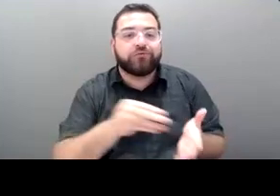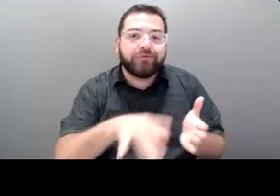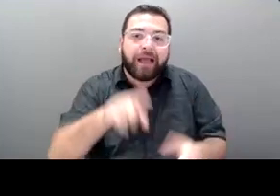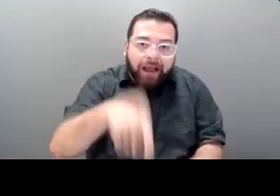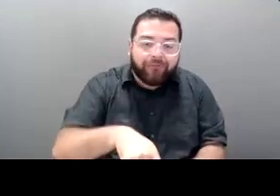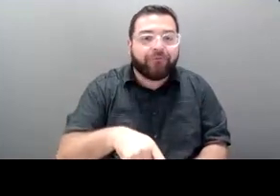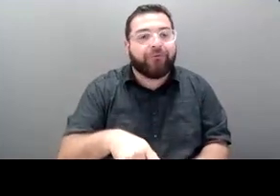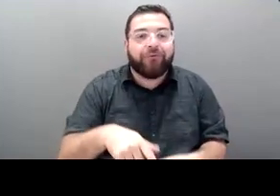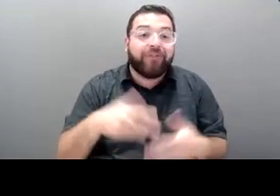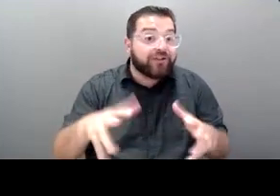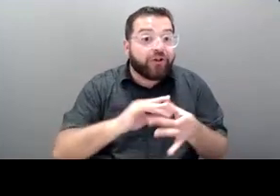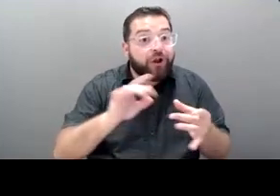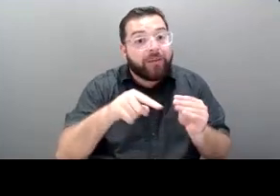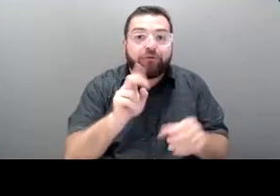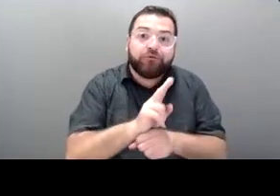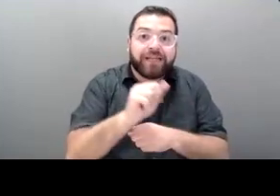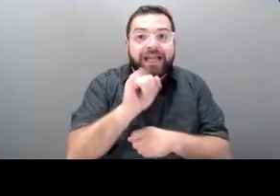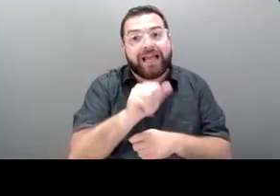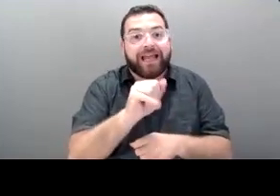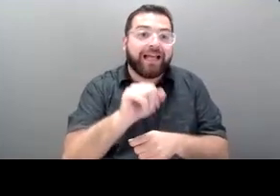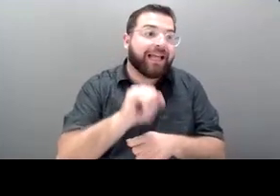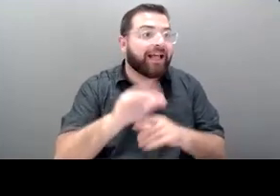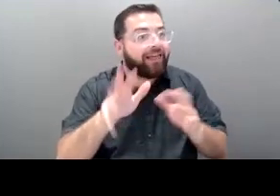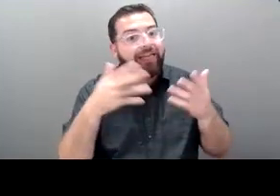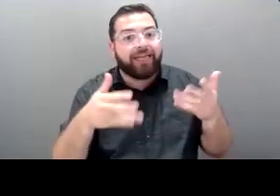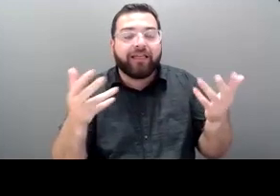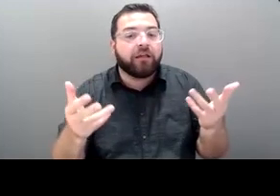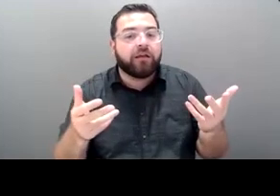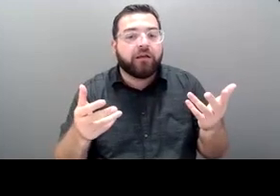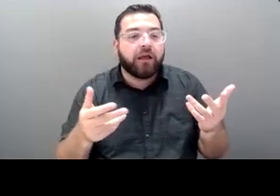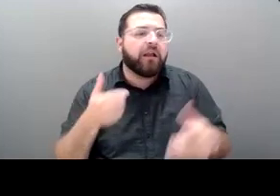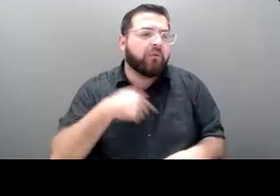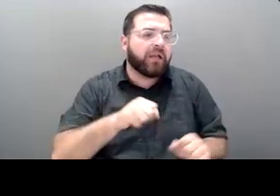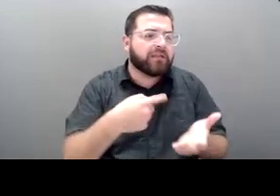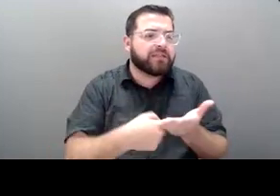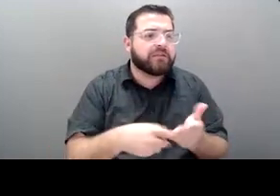talk about. And we work with AI, and we can talk about that in another time.